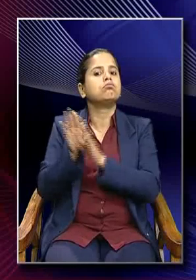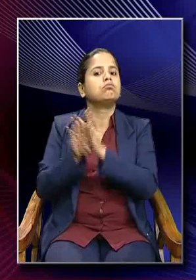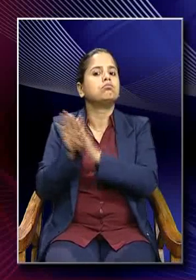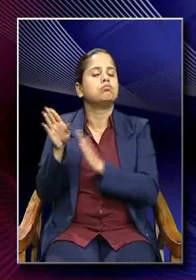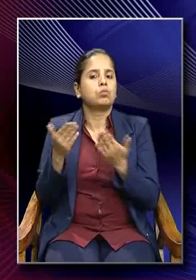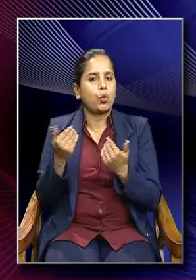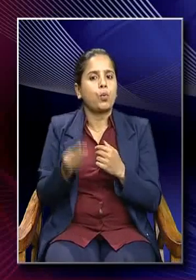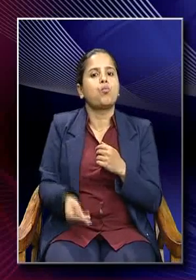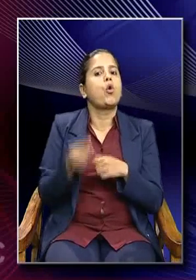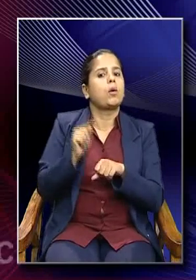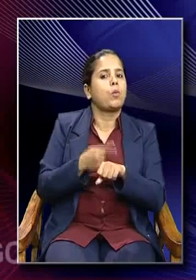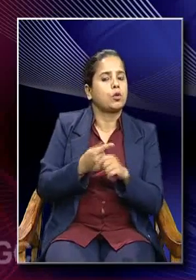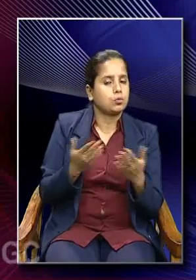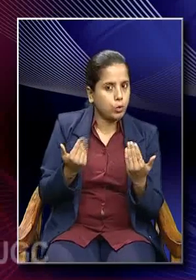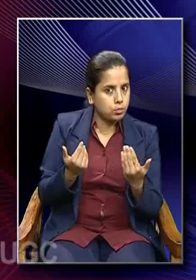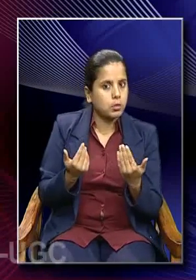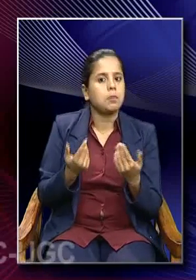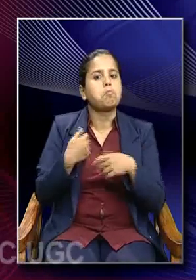more opportunities, such as